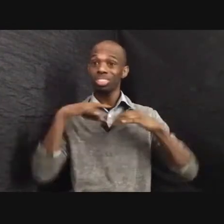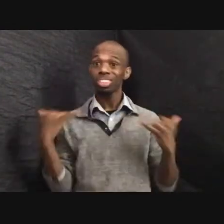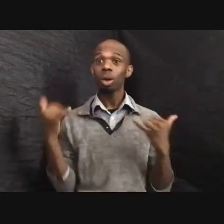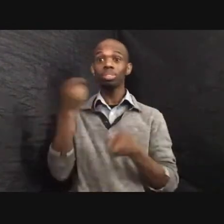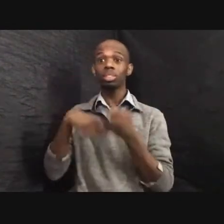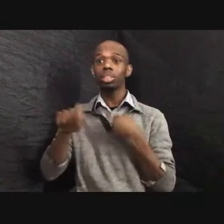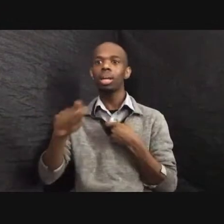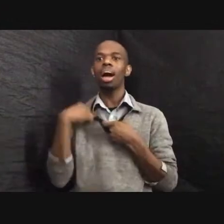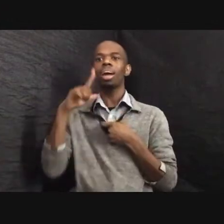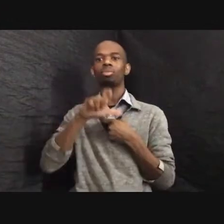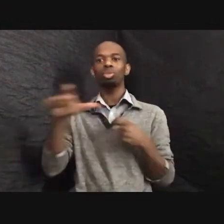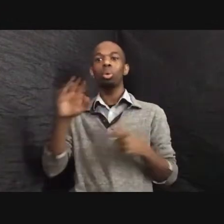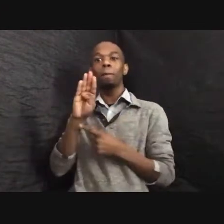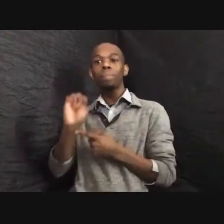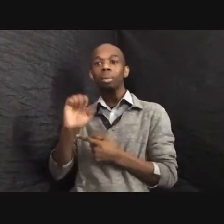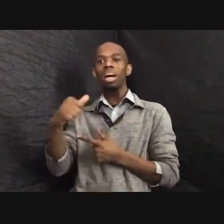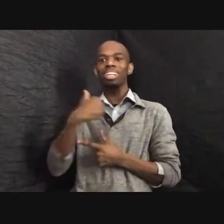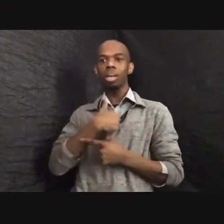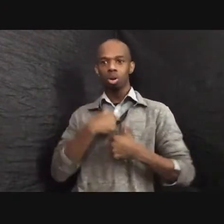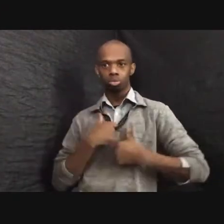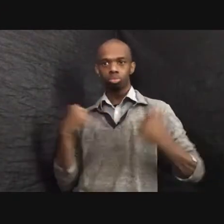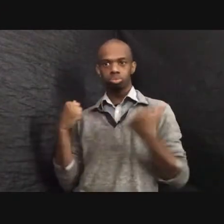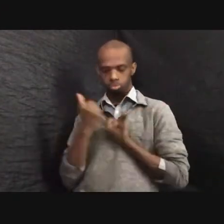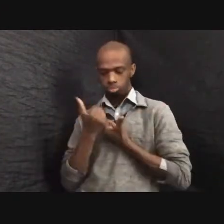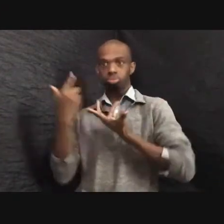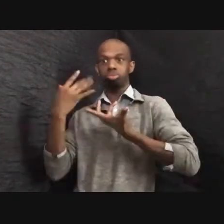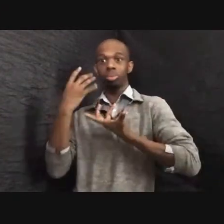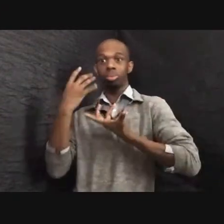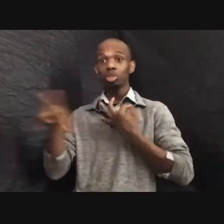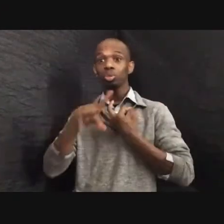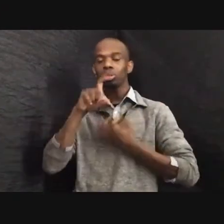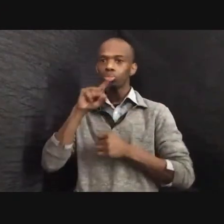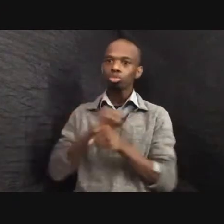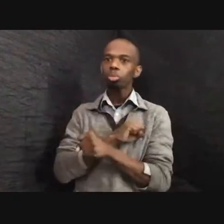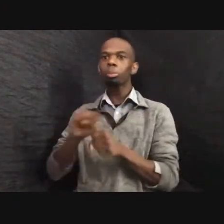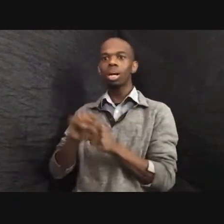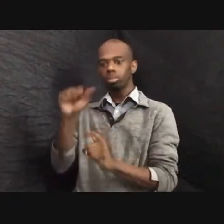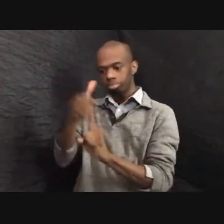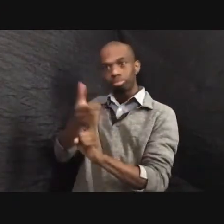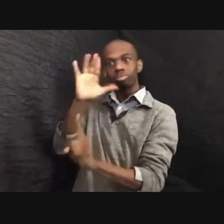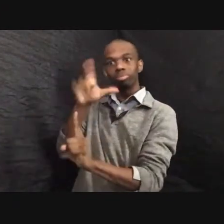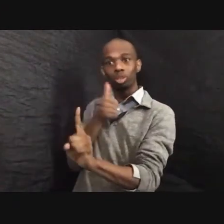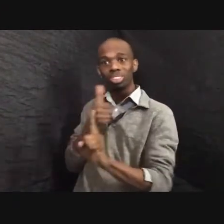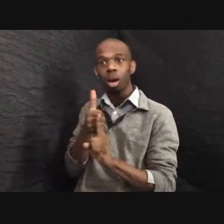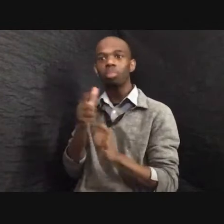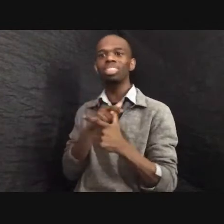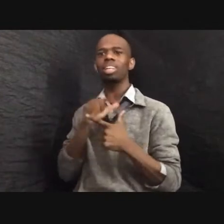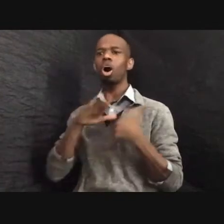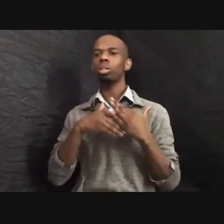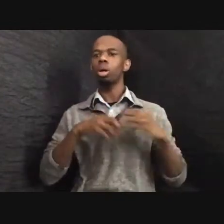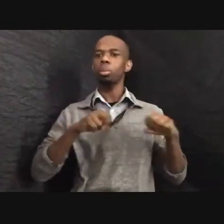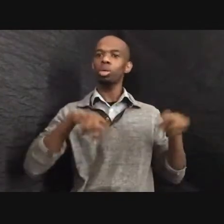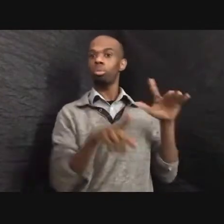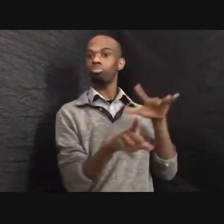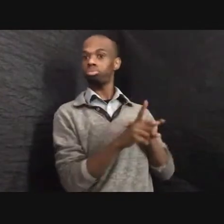and do it authentically. And I guarantee those doors will fly open, because those are the things that they can't teach you even at these universities that teach musical theater.